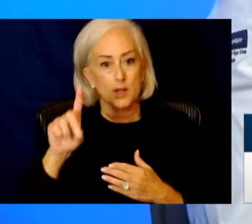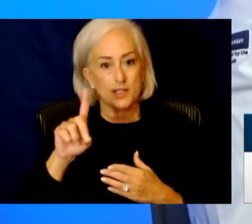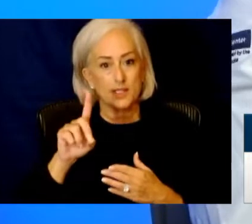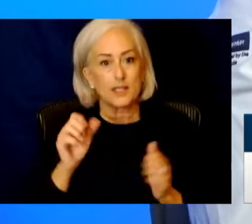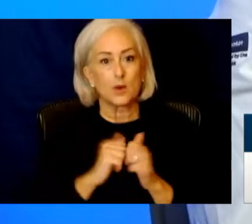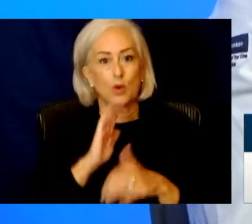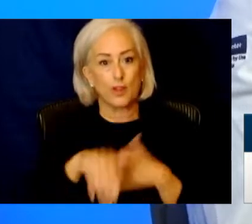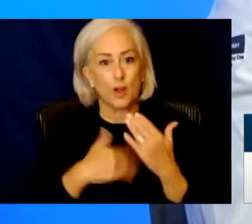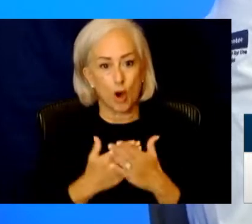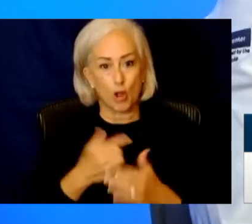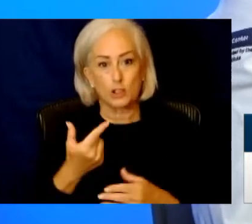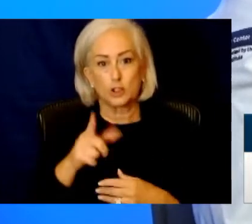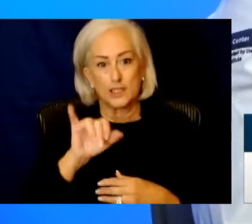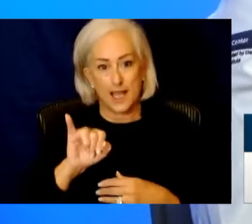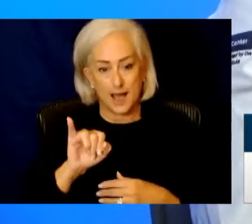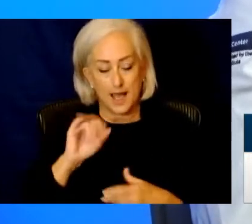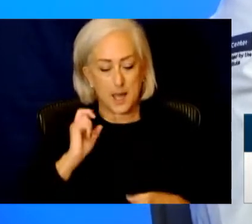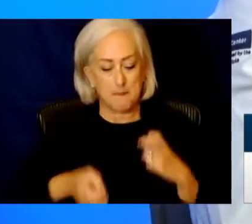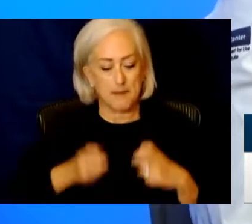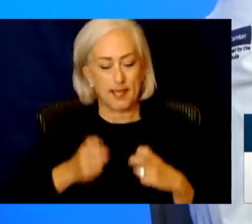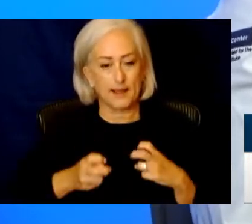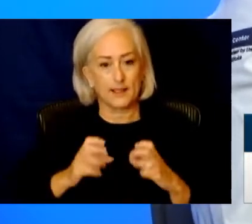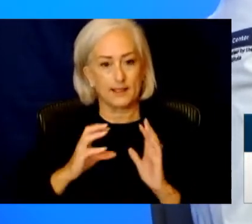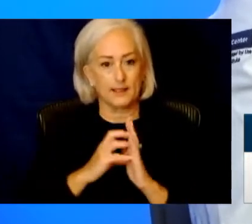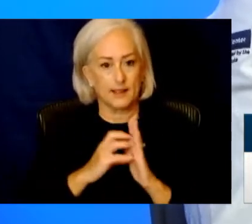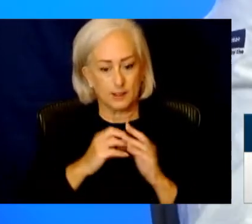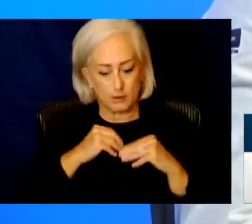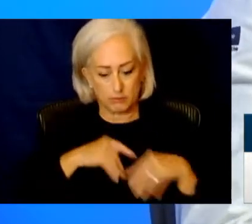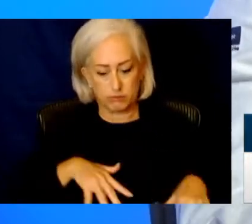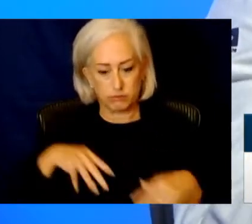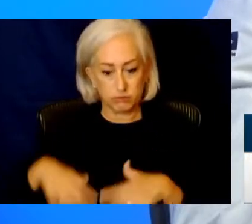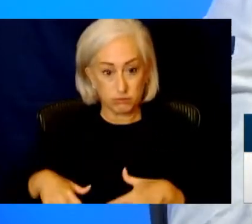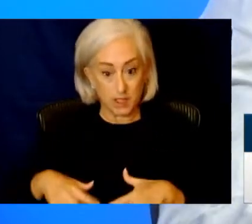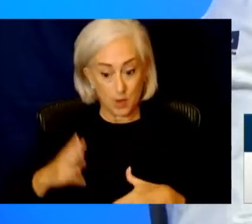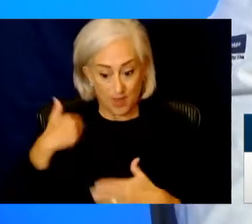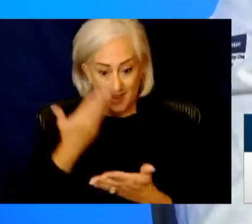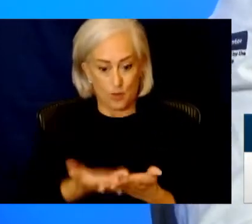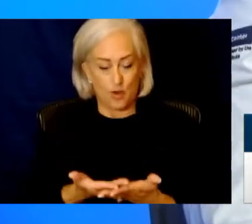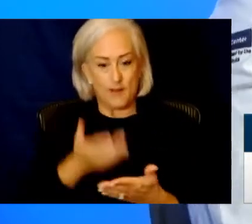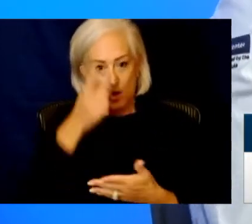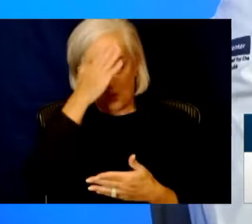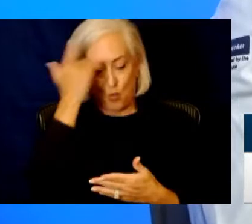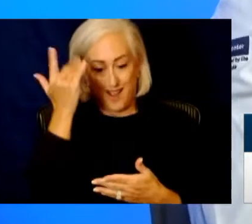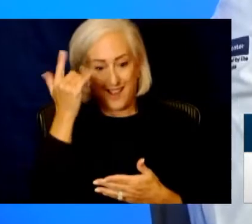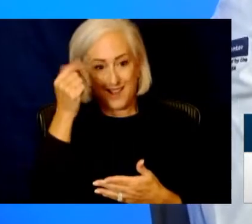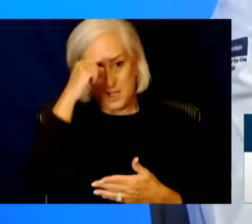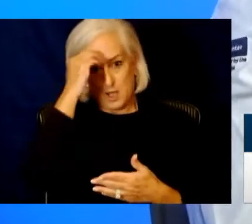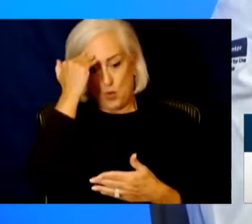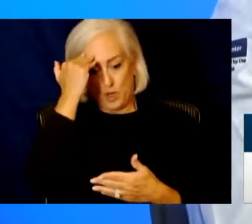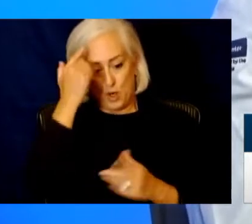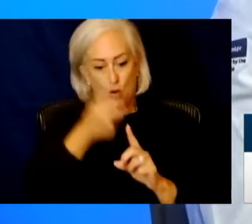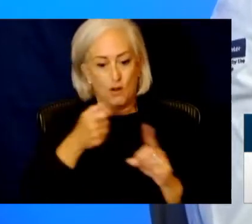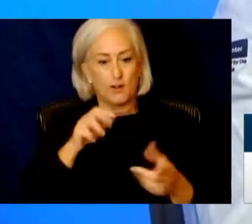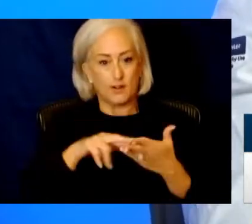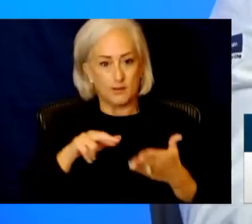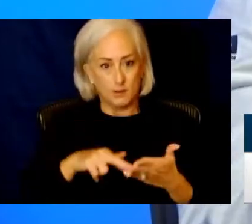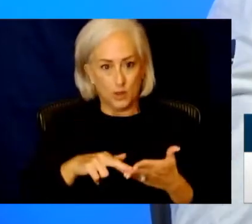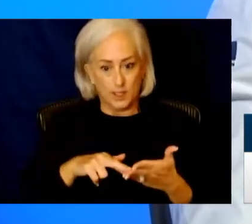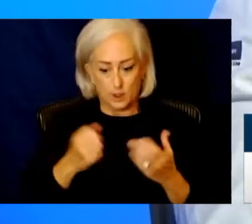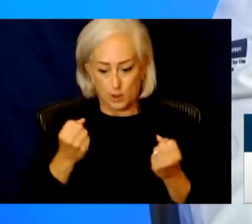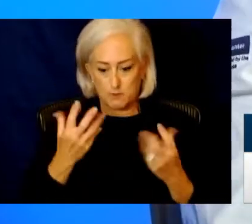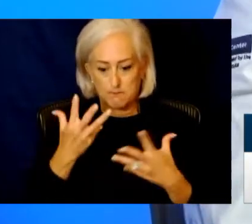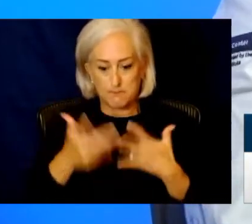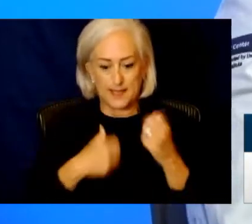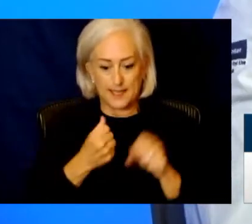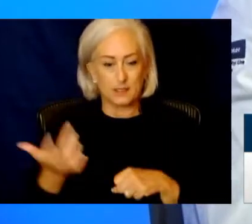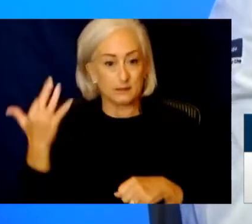malignancies, regardless of their stage when they come in, because we knew from research that we've done many years ago, that